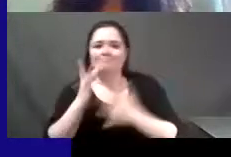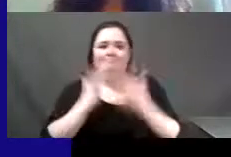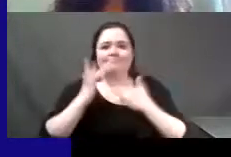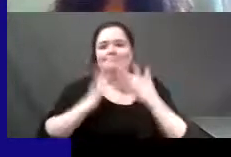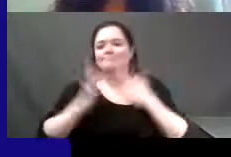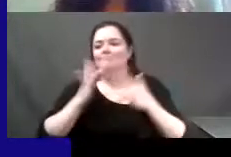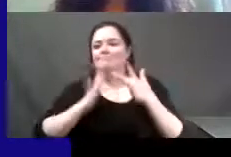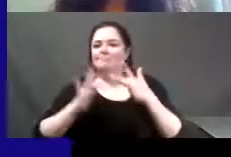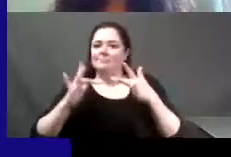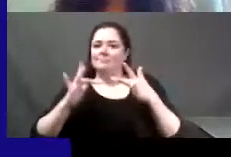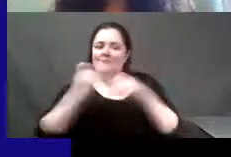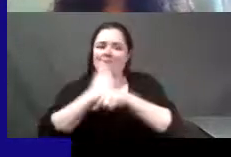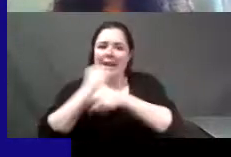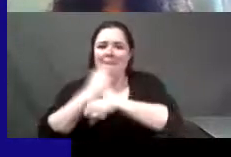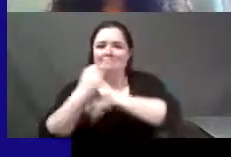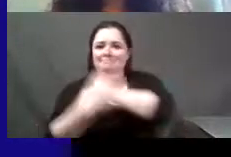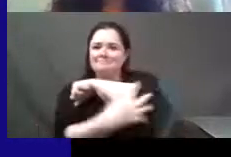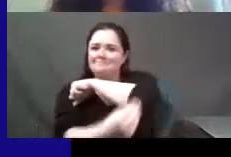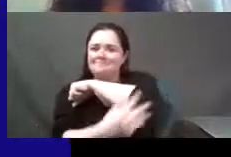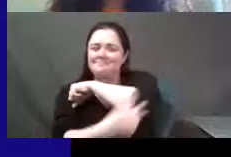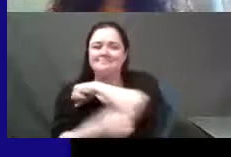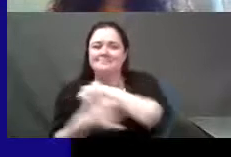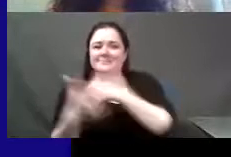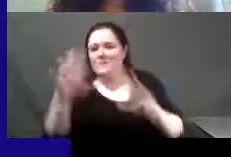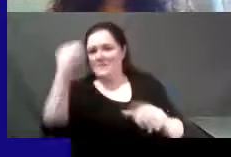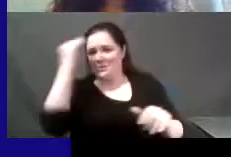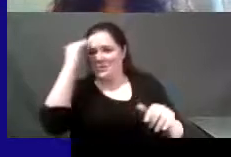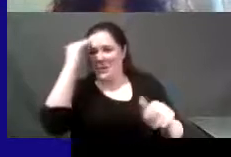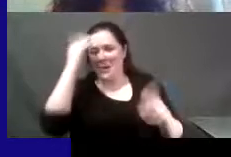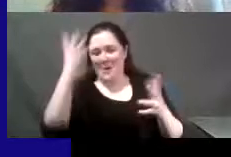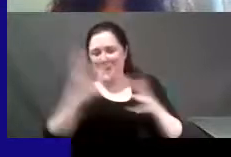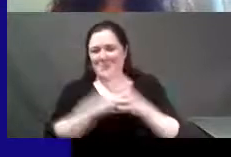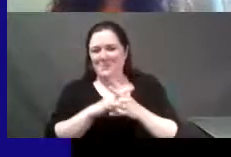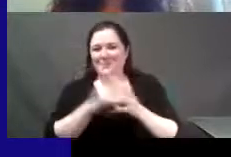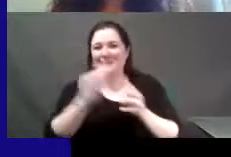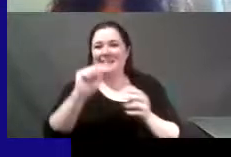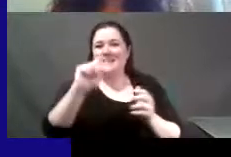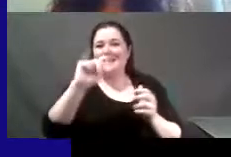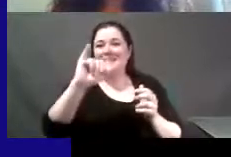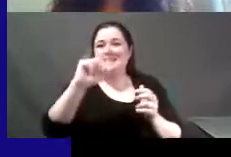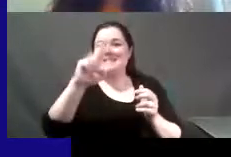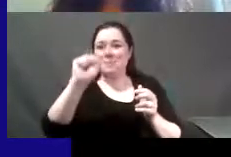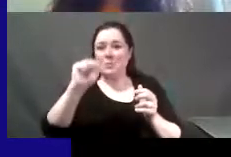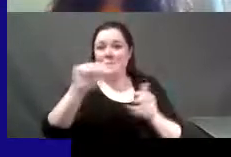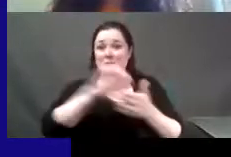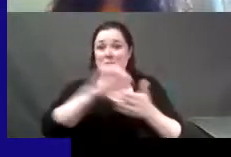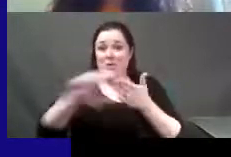poverty. As y'all know, the stimulus checks have been released,